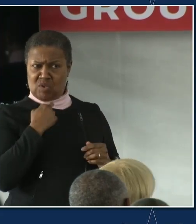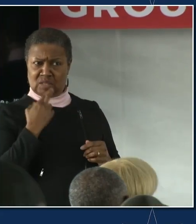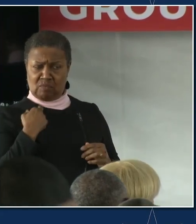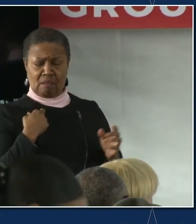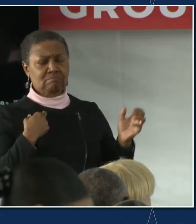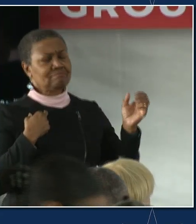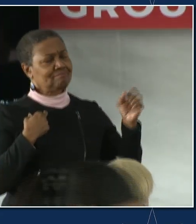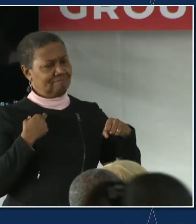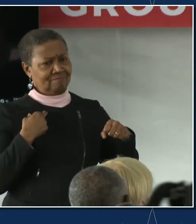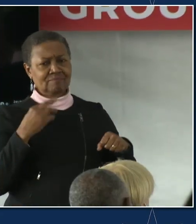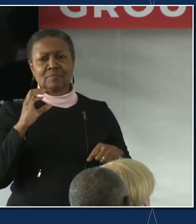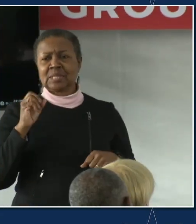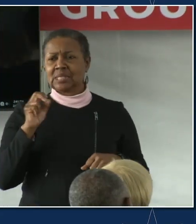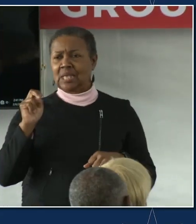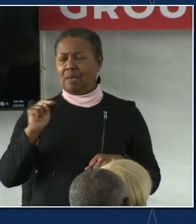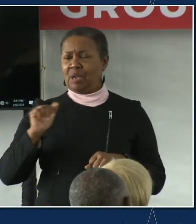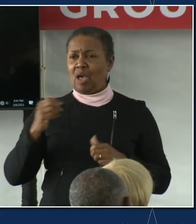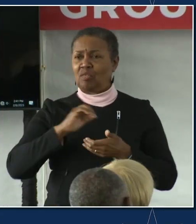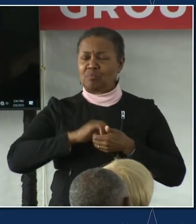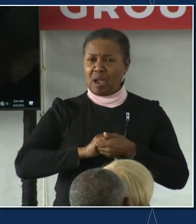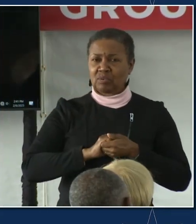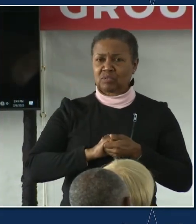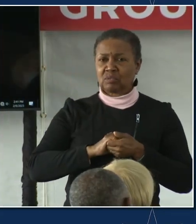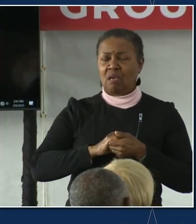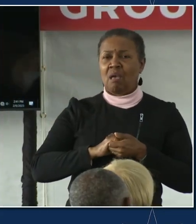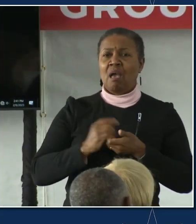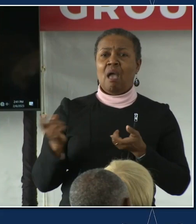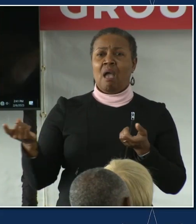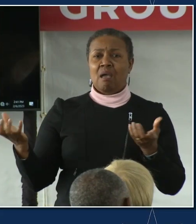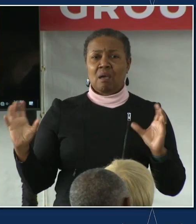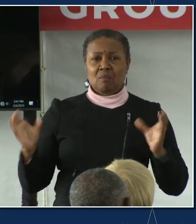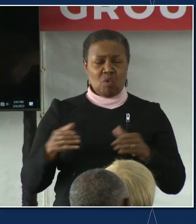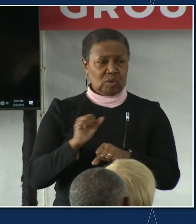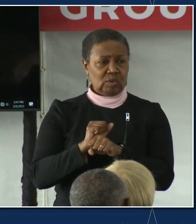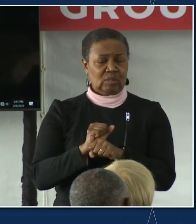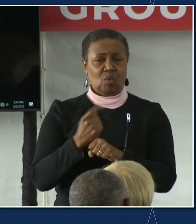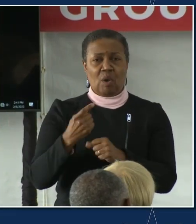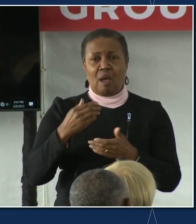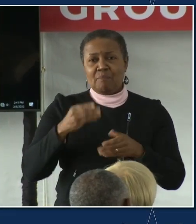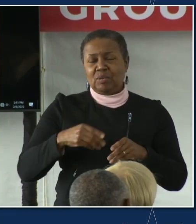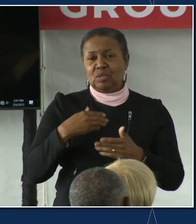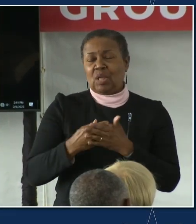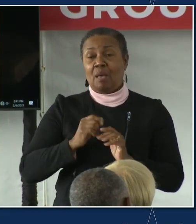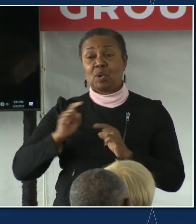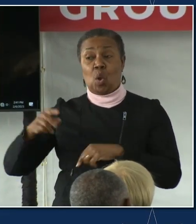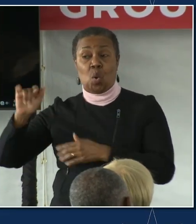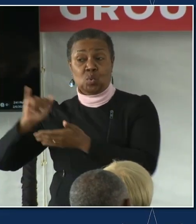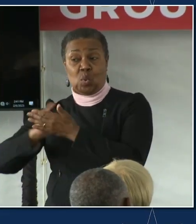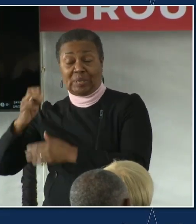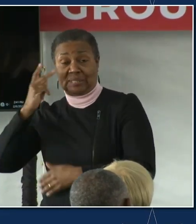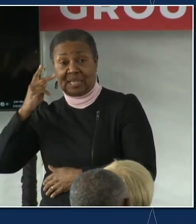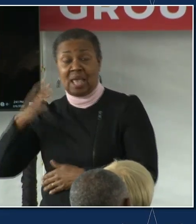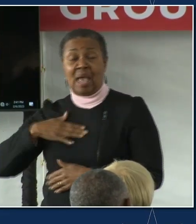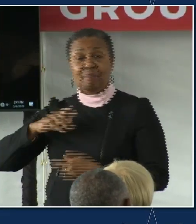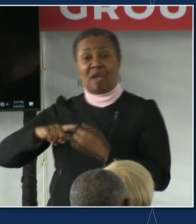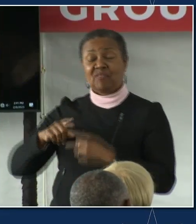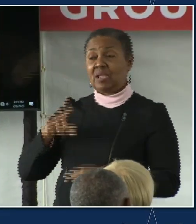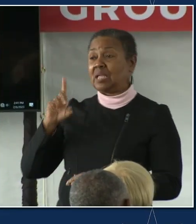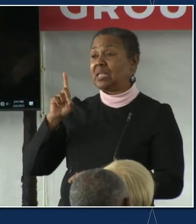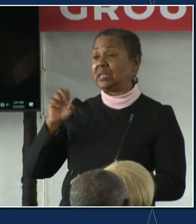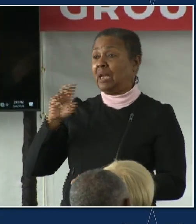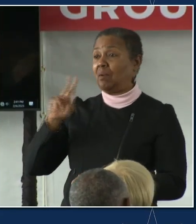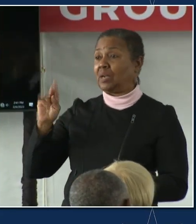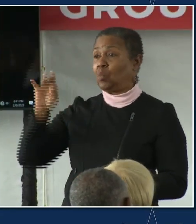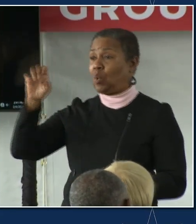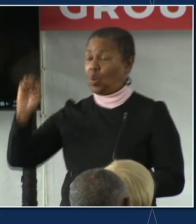Common, our other partner, the brothers coming together, and one more partner who's this close, so I'm gonna go to New York and see him. My good friend Derek Rose